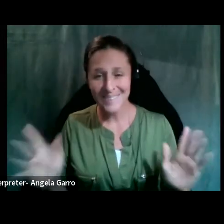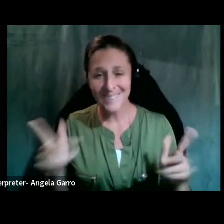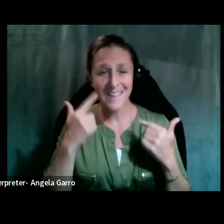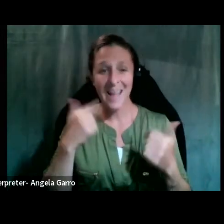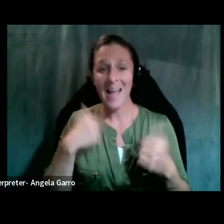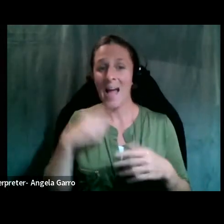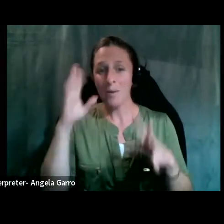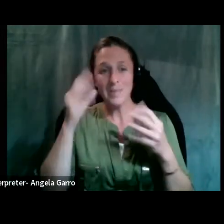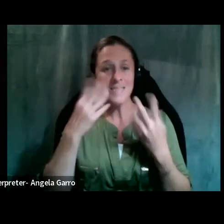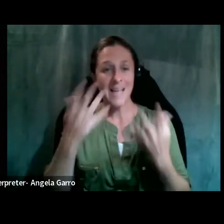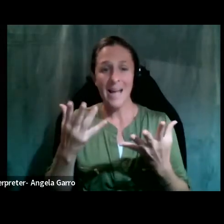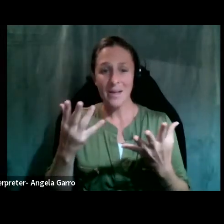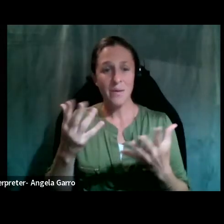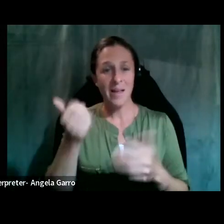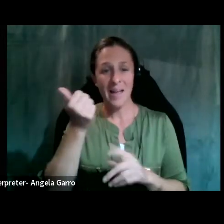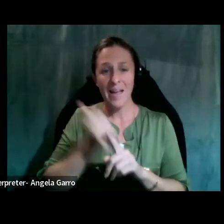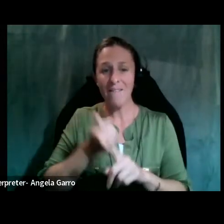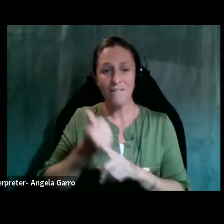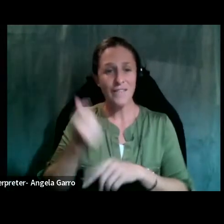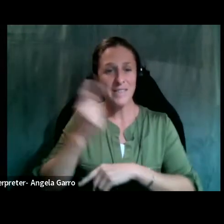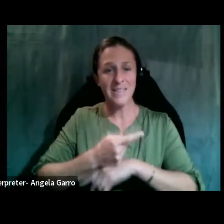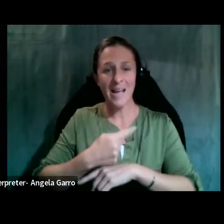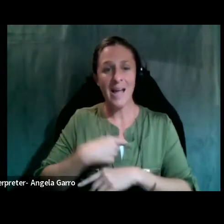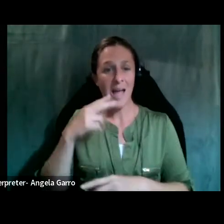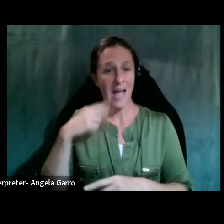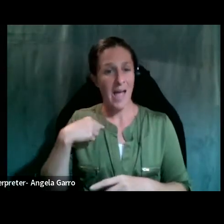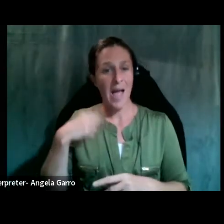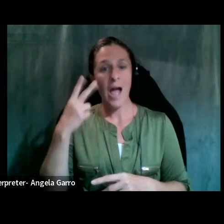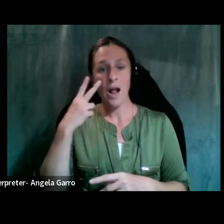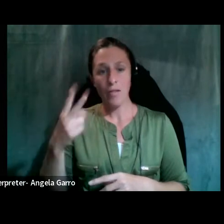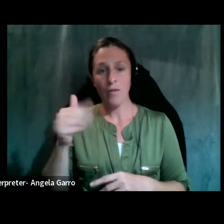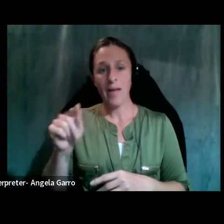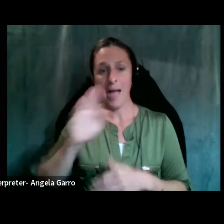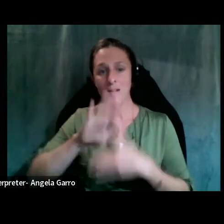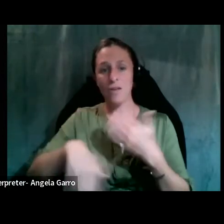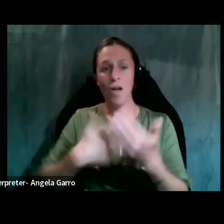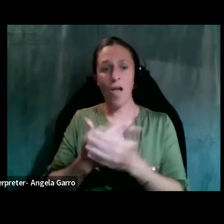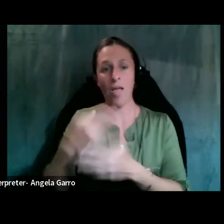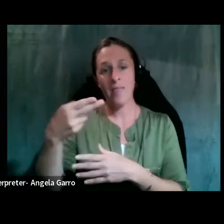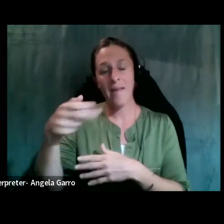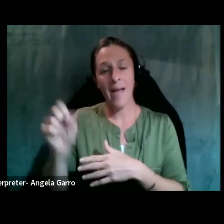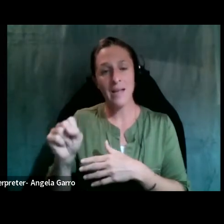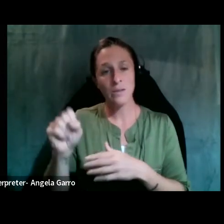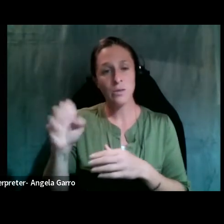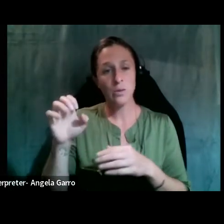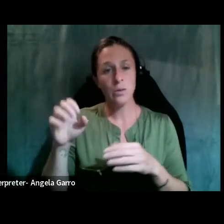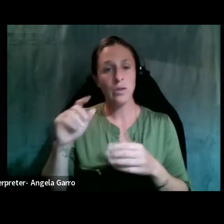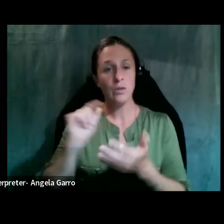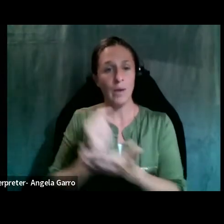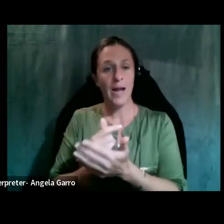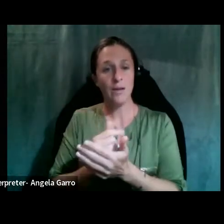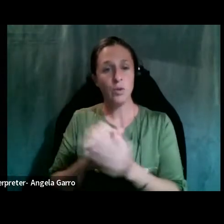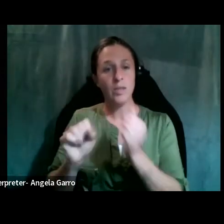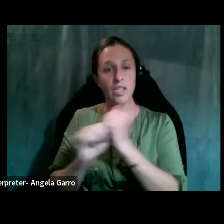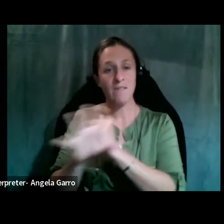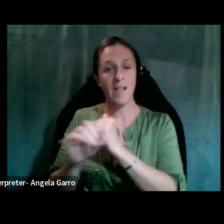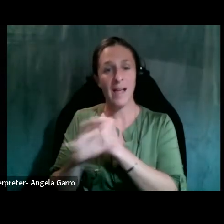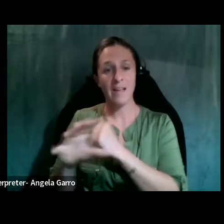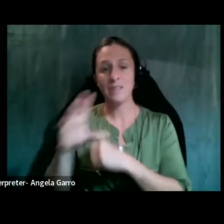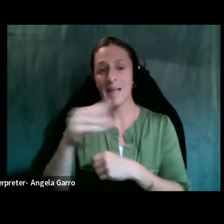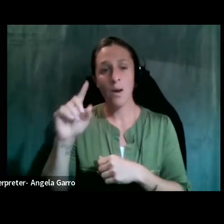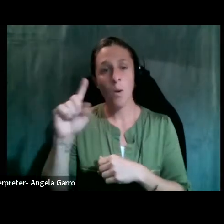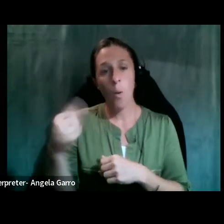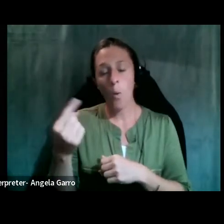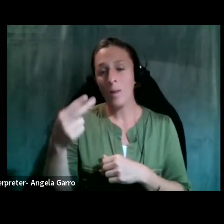day. I looked at all the high school graduation flyers, and only Hillsdale made